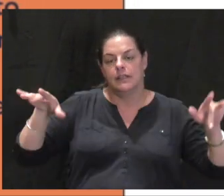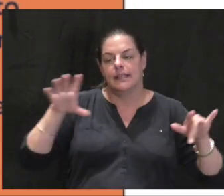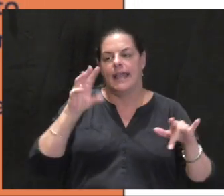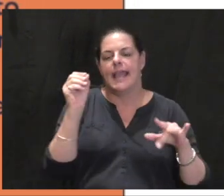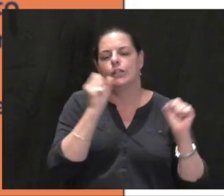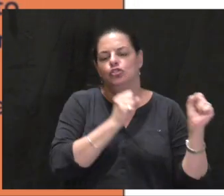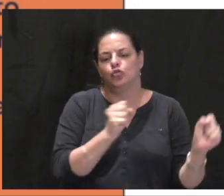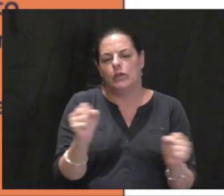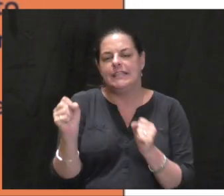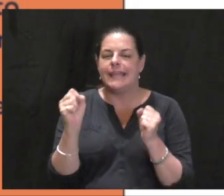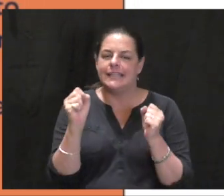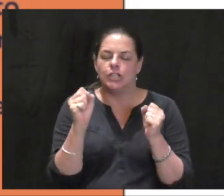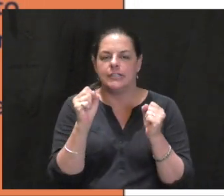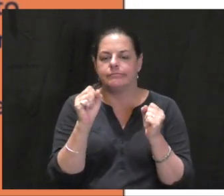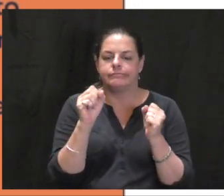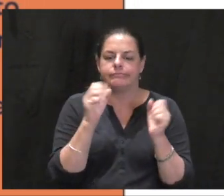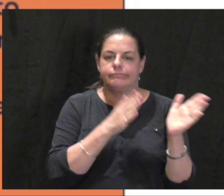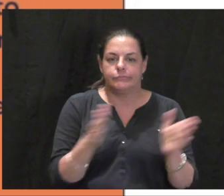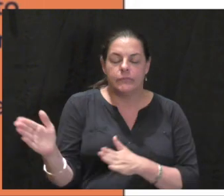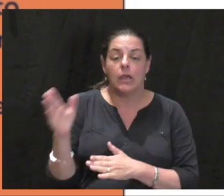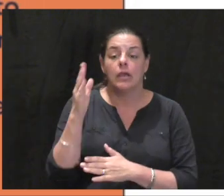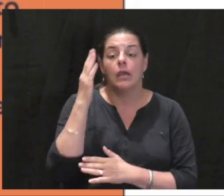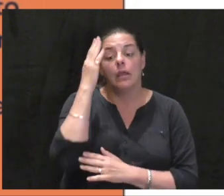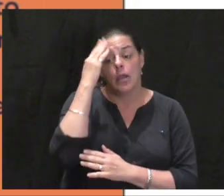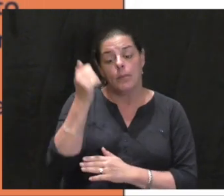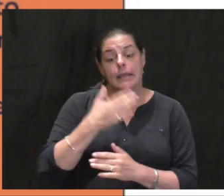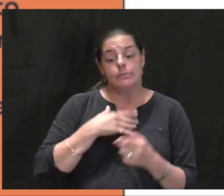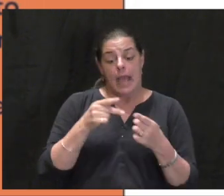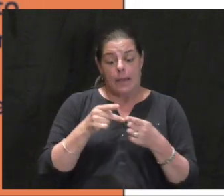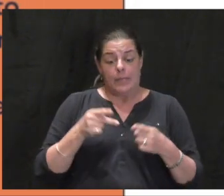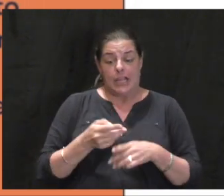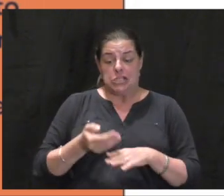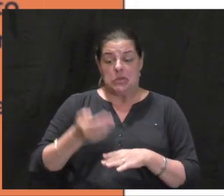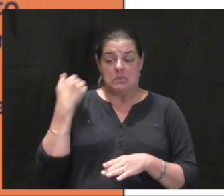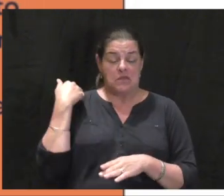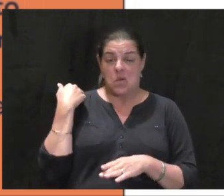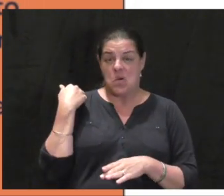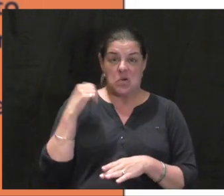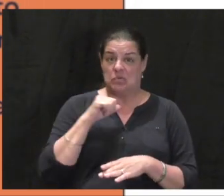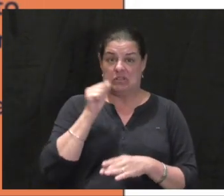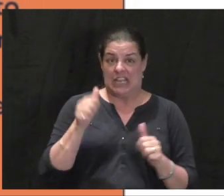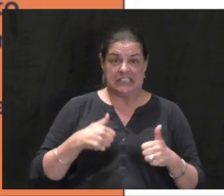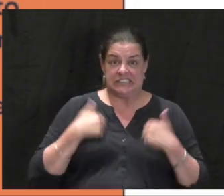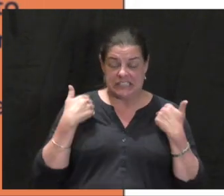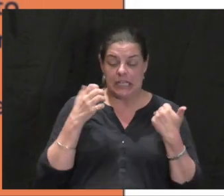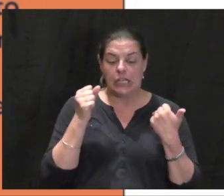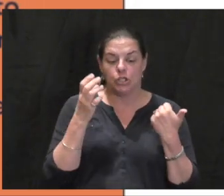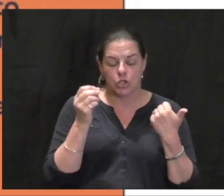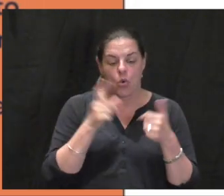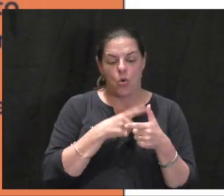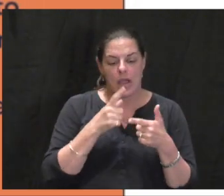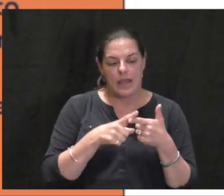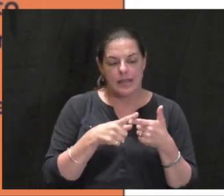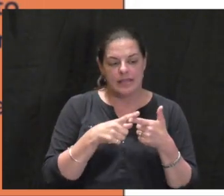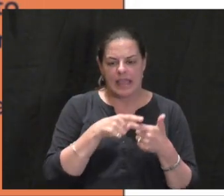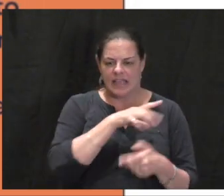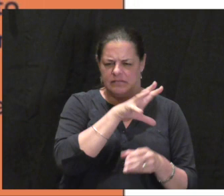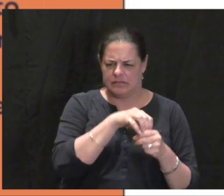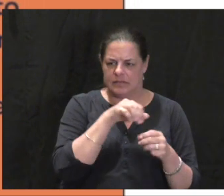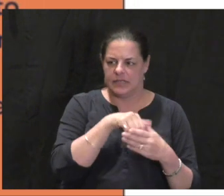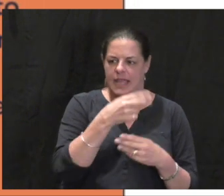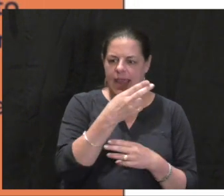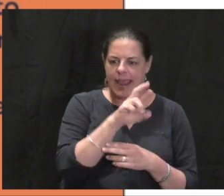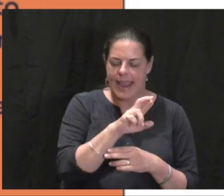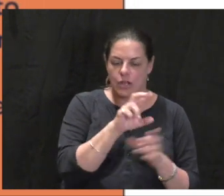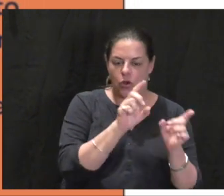variety of different folks kind of would just pick up the ball and run and do what they could. But by having a dedicated person to do this work, I've spent